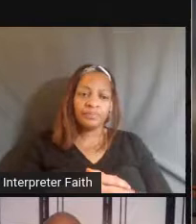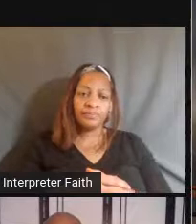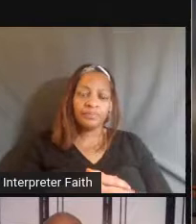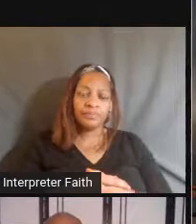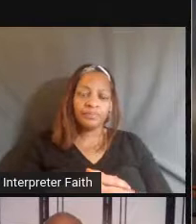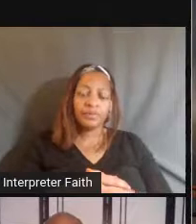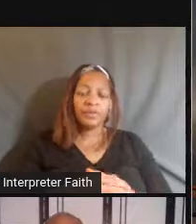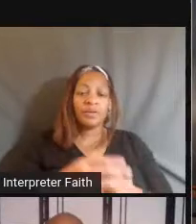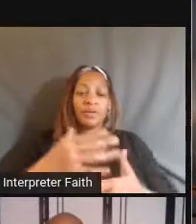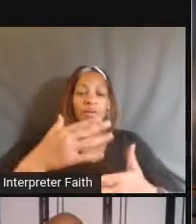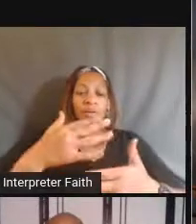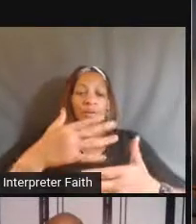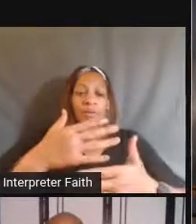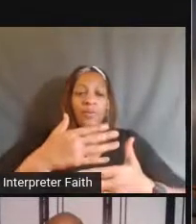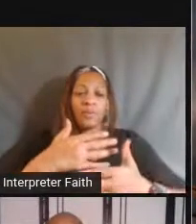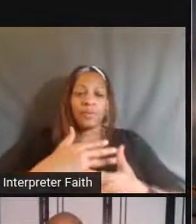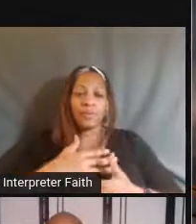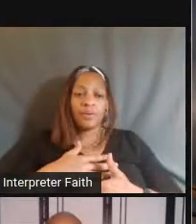breathe.